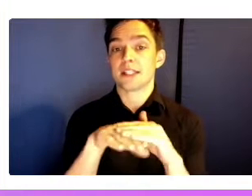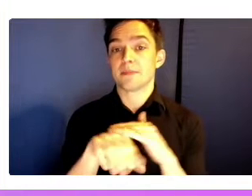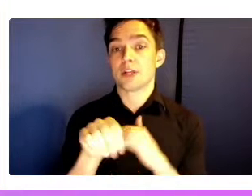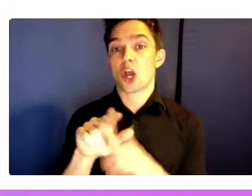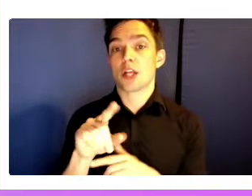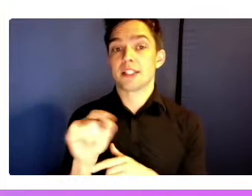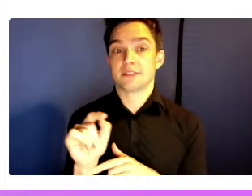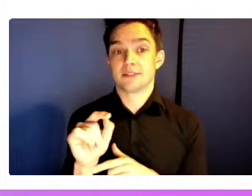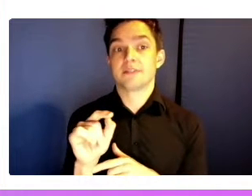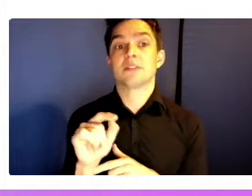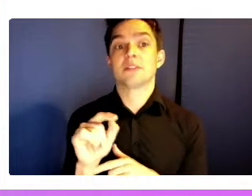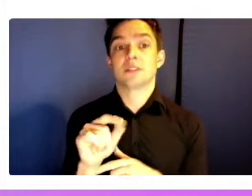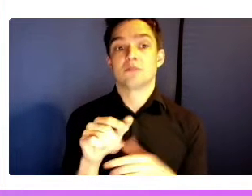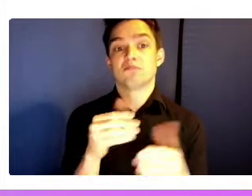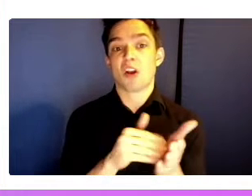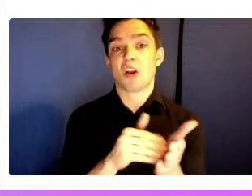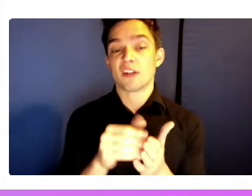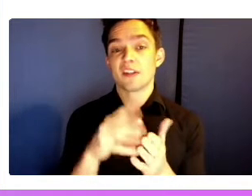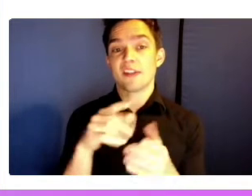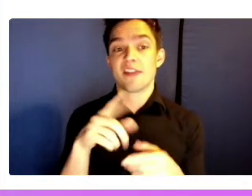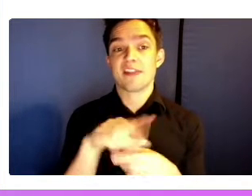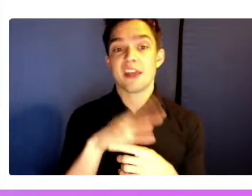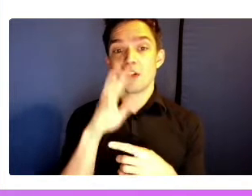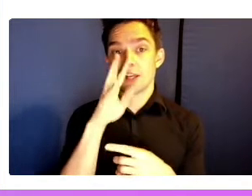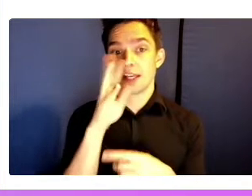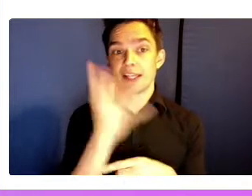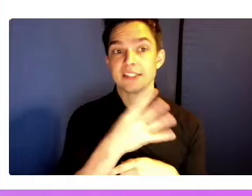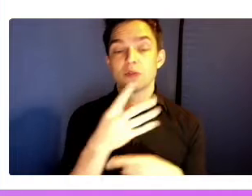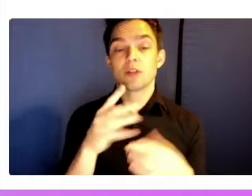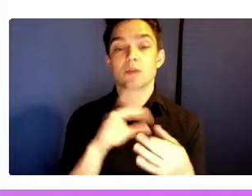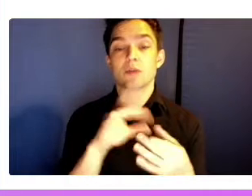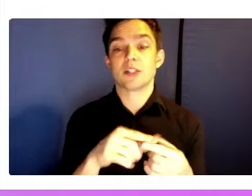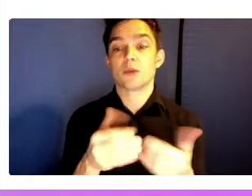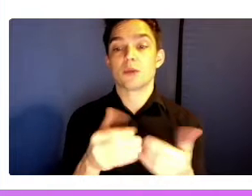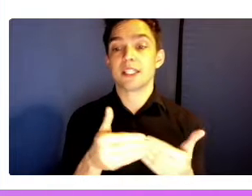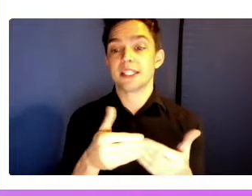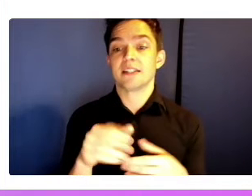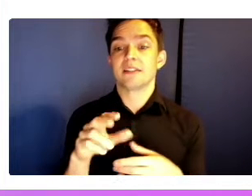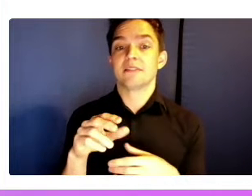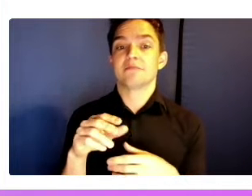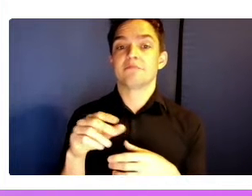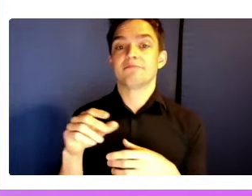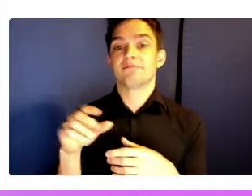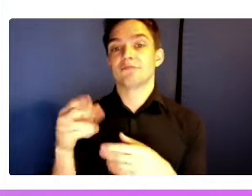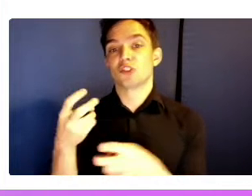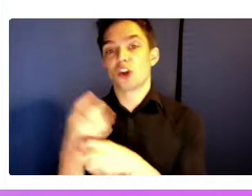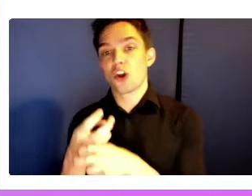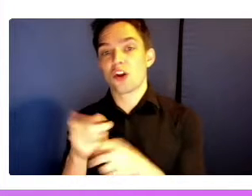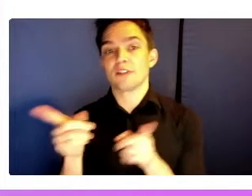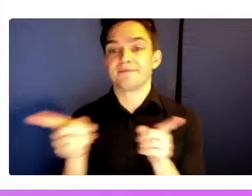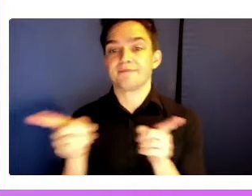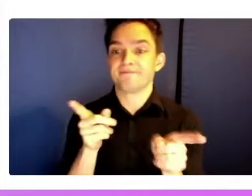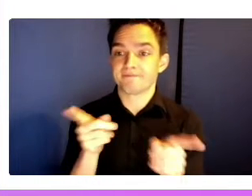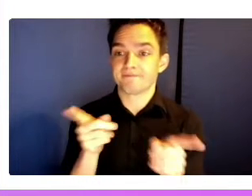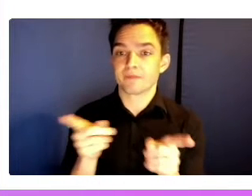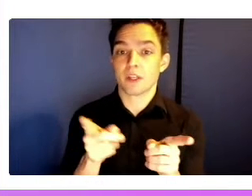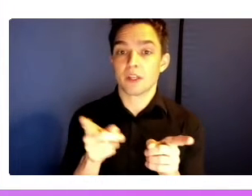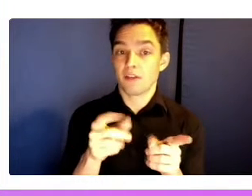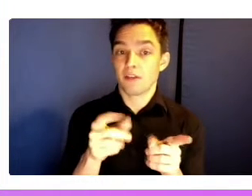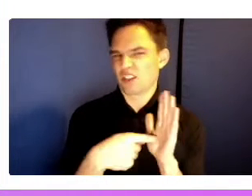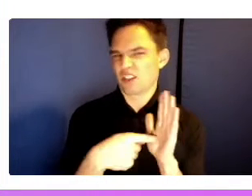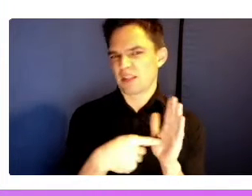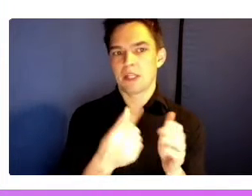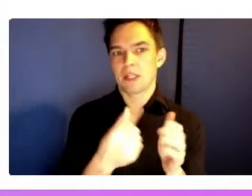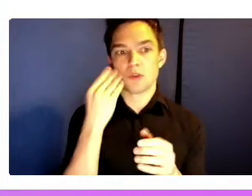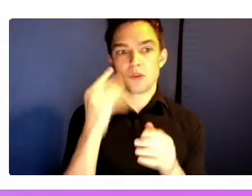often ignorant of the easy versus hard in the underlying system. For example, does anyone know the difference between